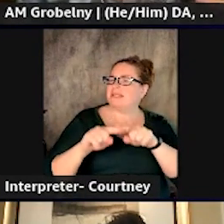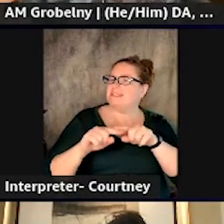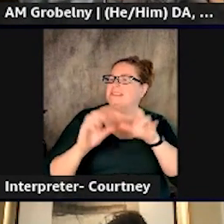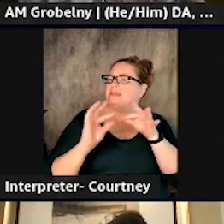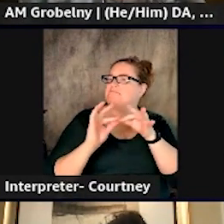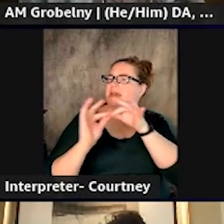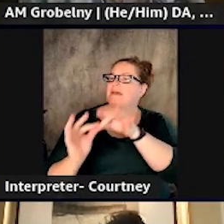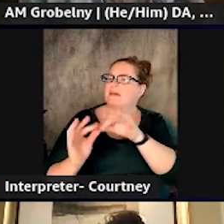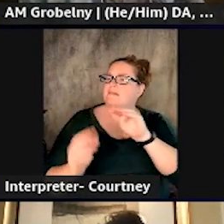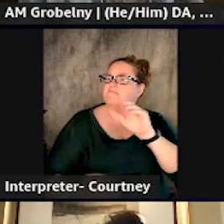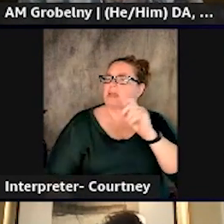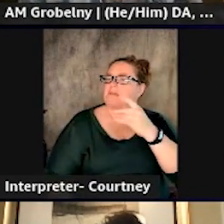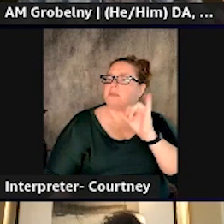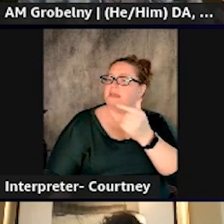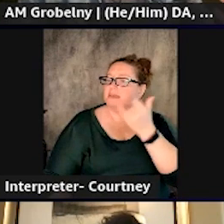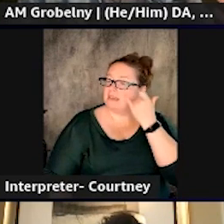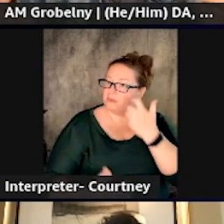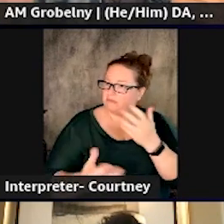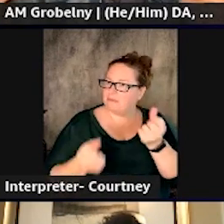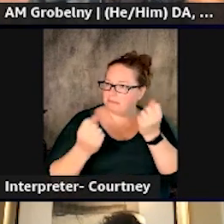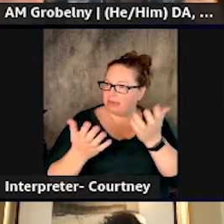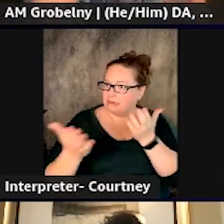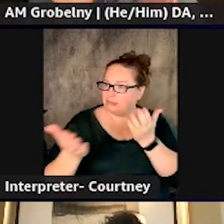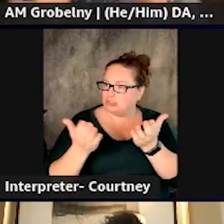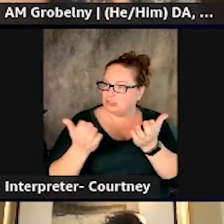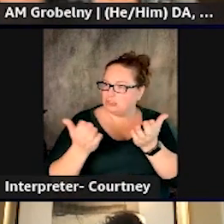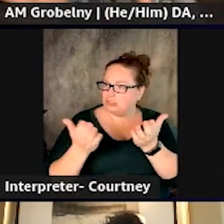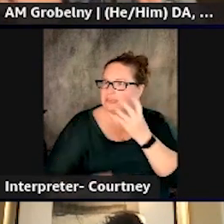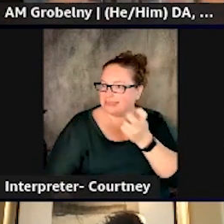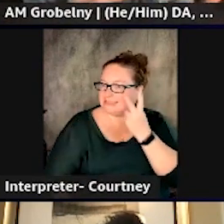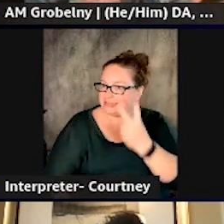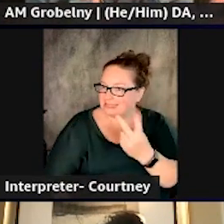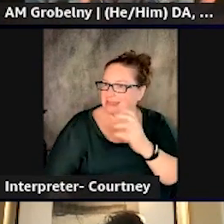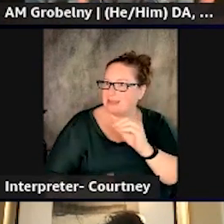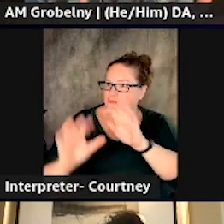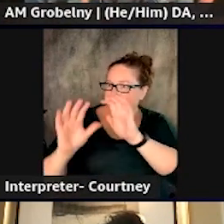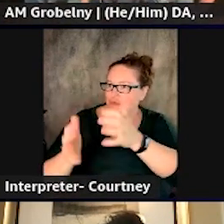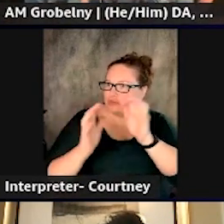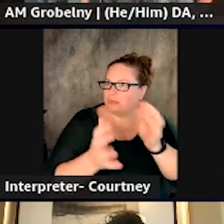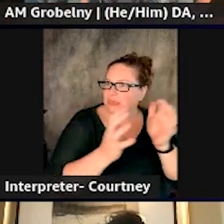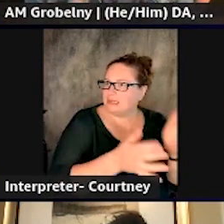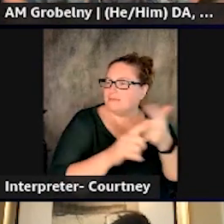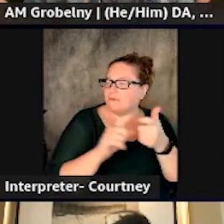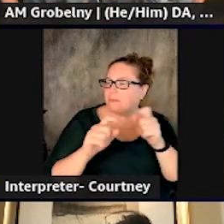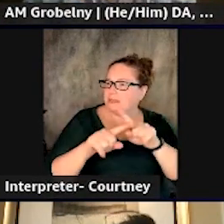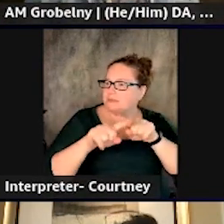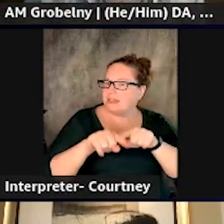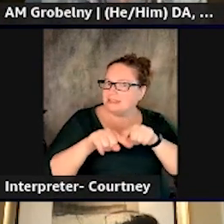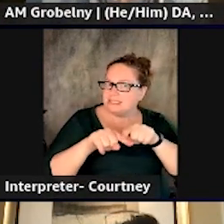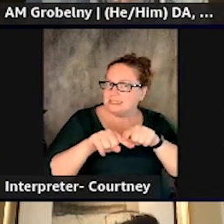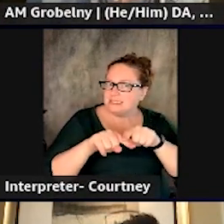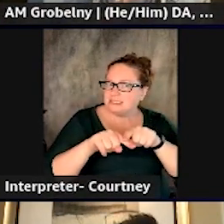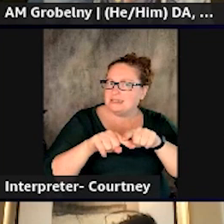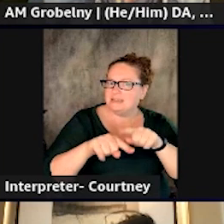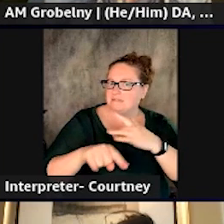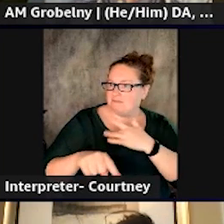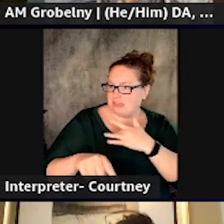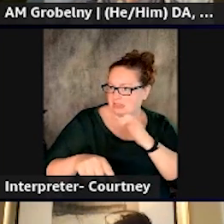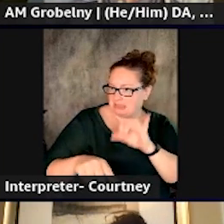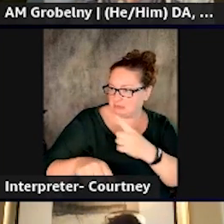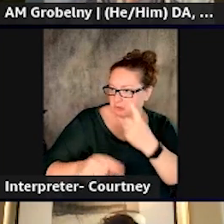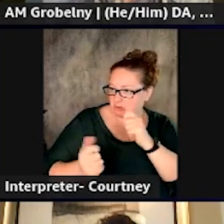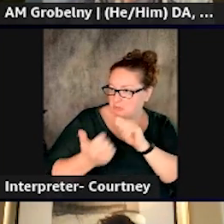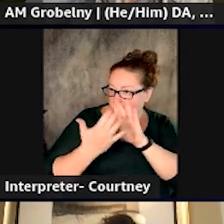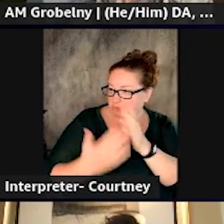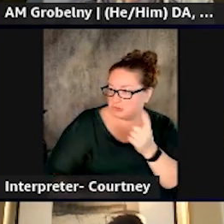have a lot of services and then grouping based off of those dependencies? Do you think that's one approach?